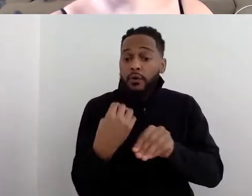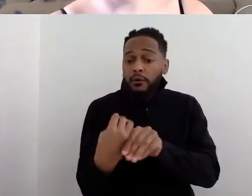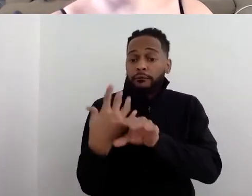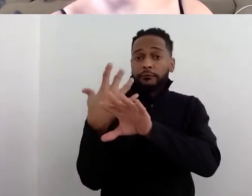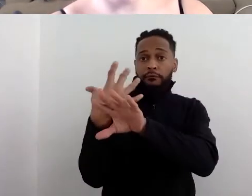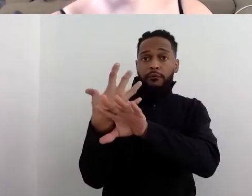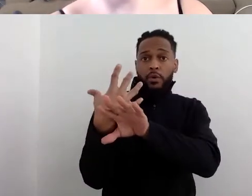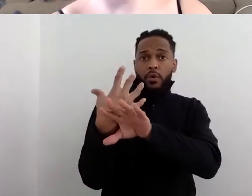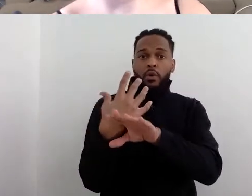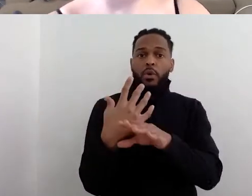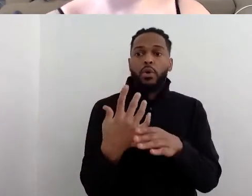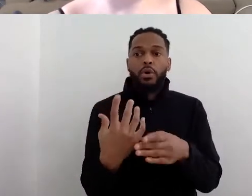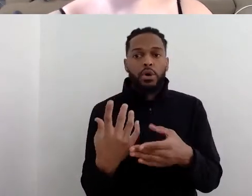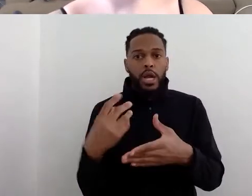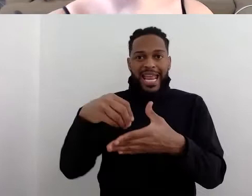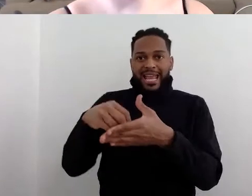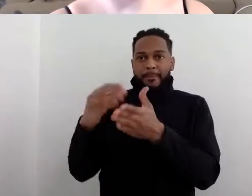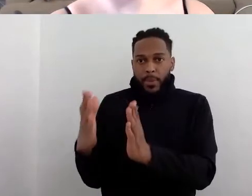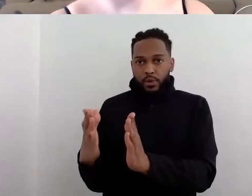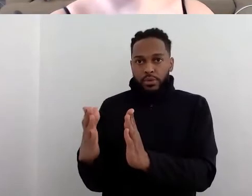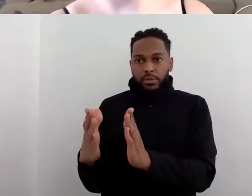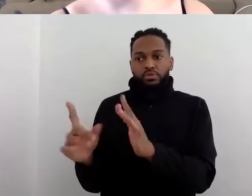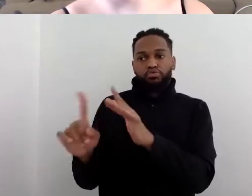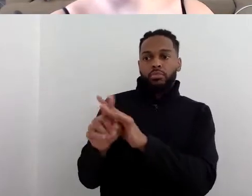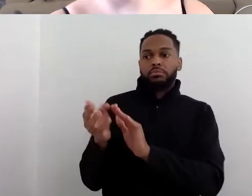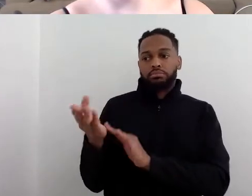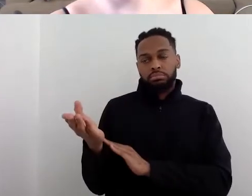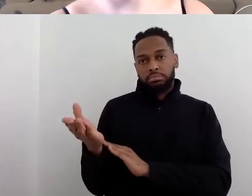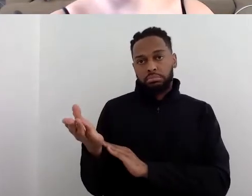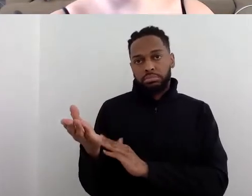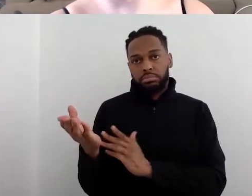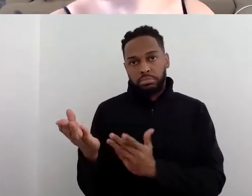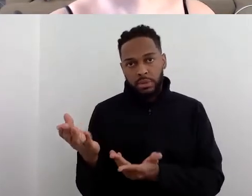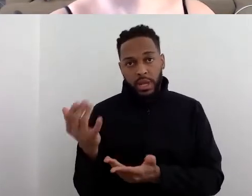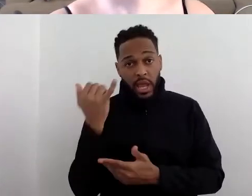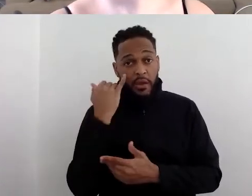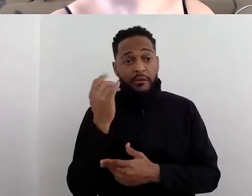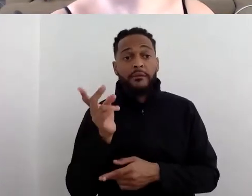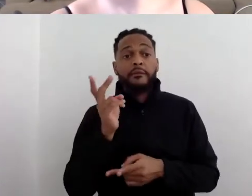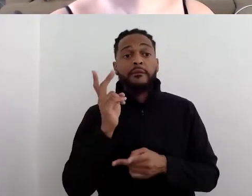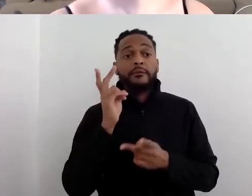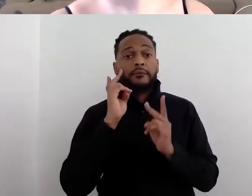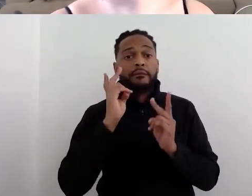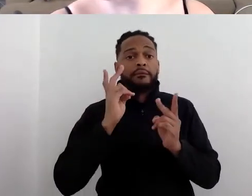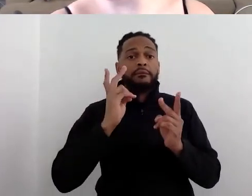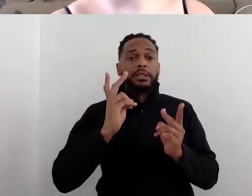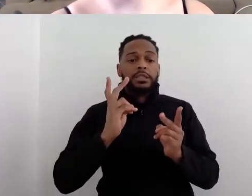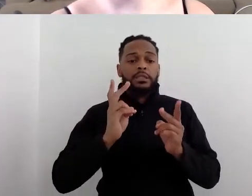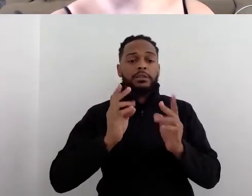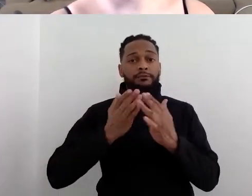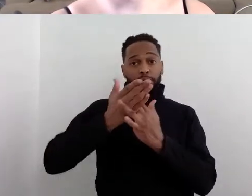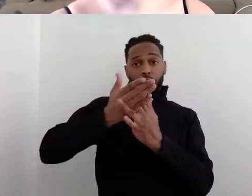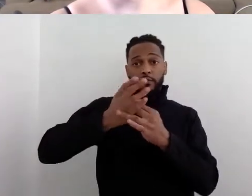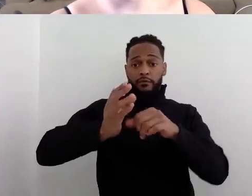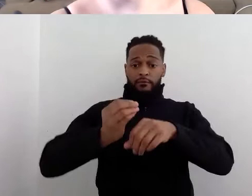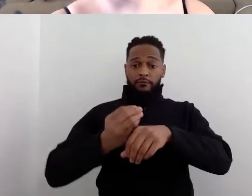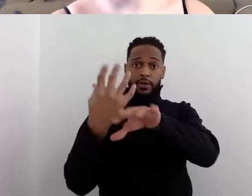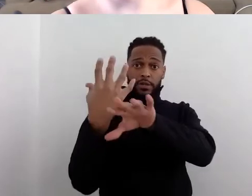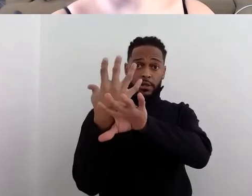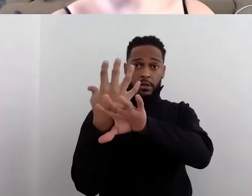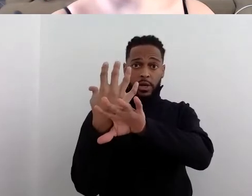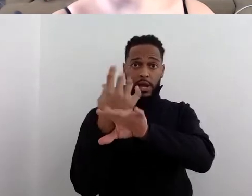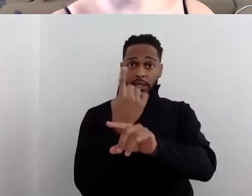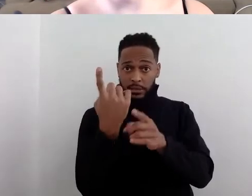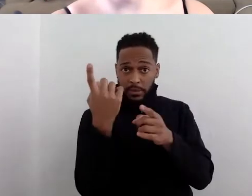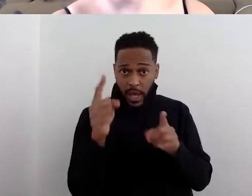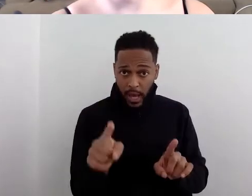never force you to come in person to start. But if we do a video visit and something is happening, we'll talk in that